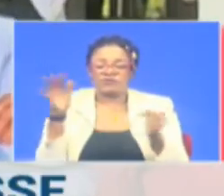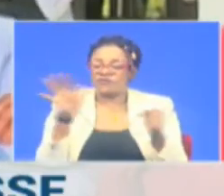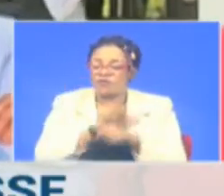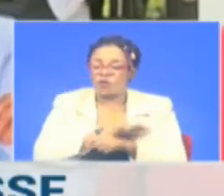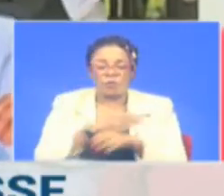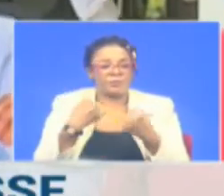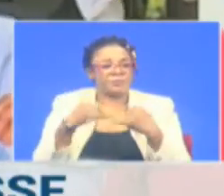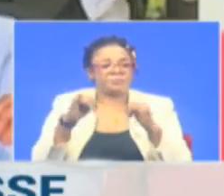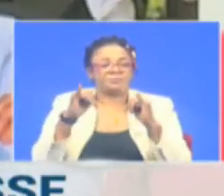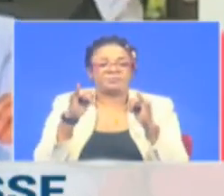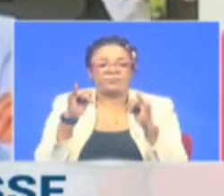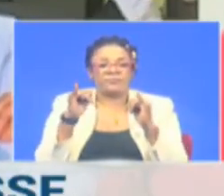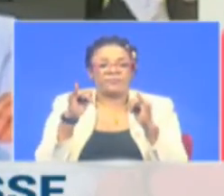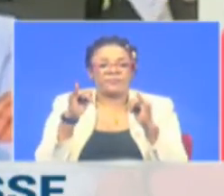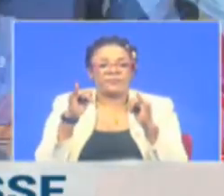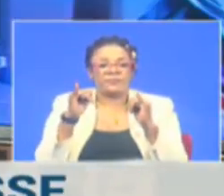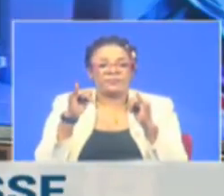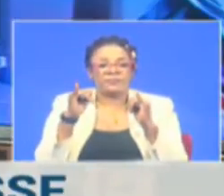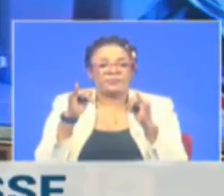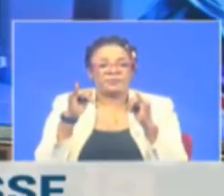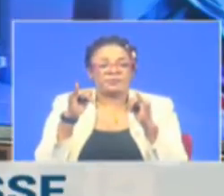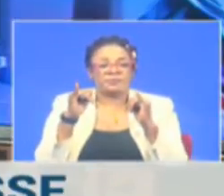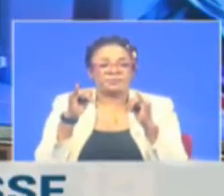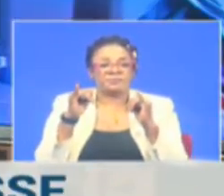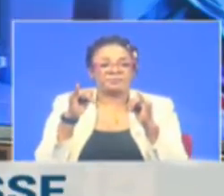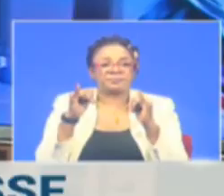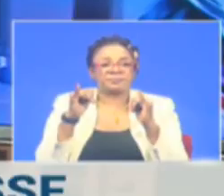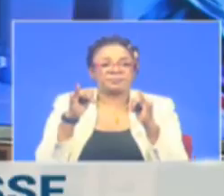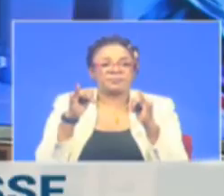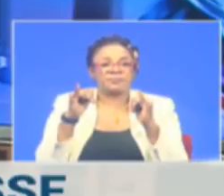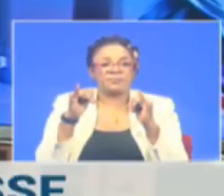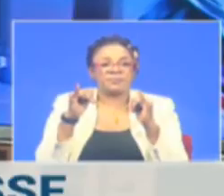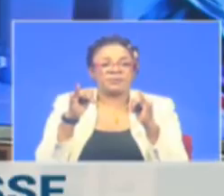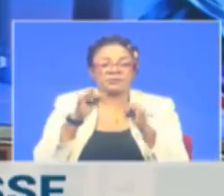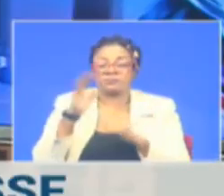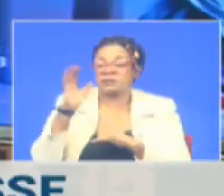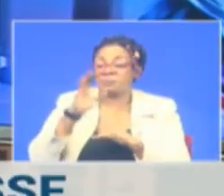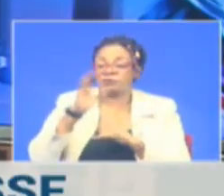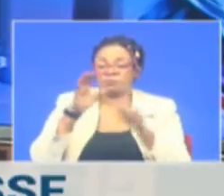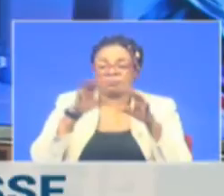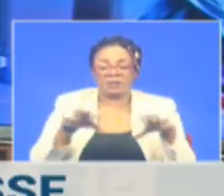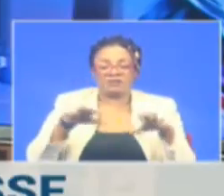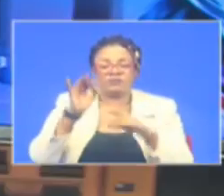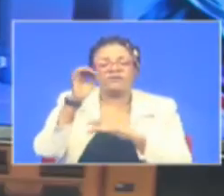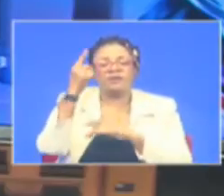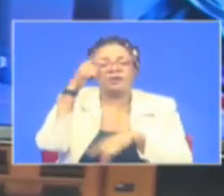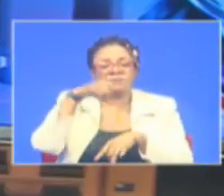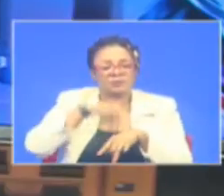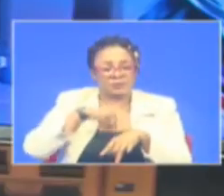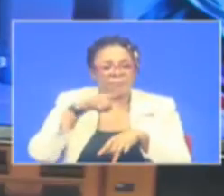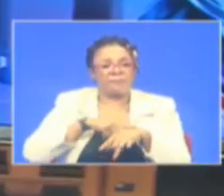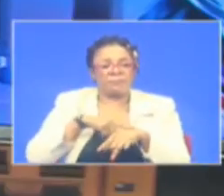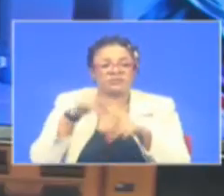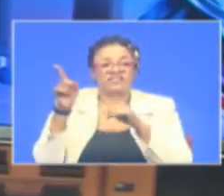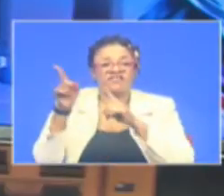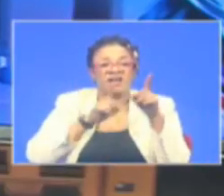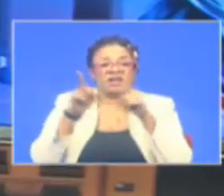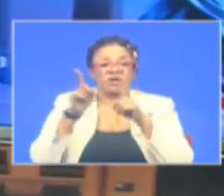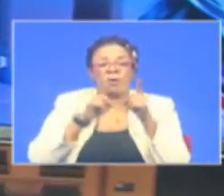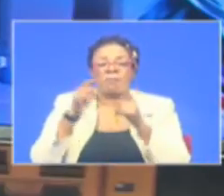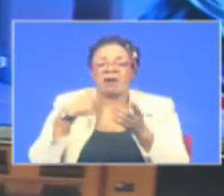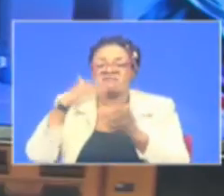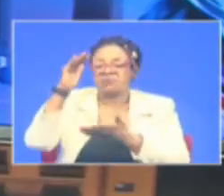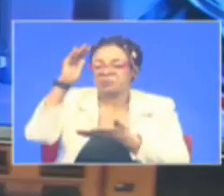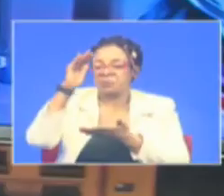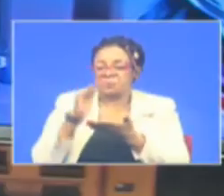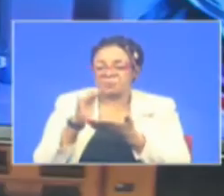for the good of this country. And on to the capital markets. For the first time in 8 years, telecommunications giant Safaricom has reported a decline in